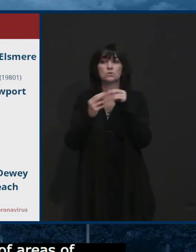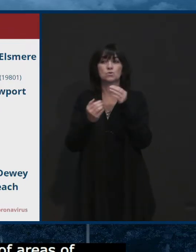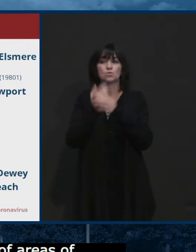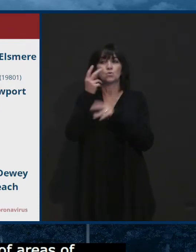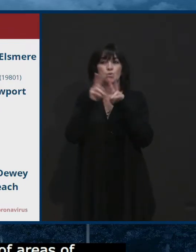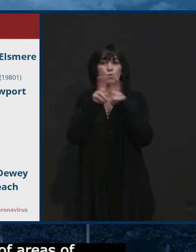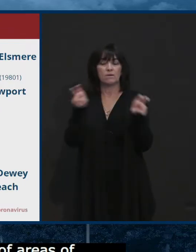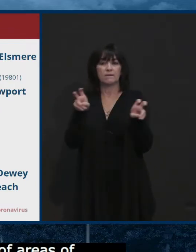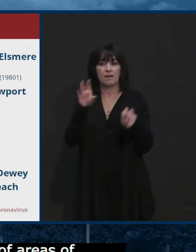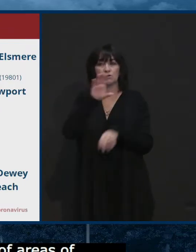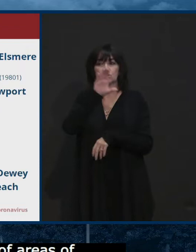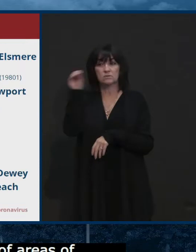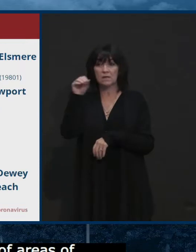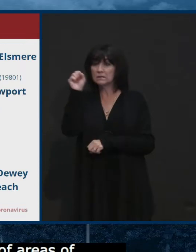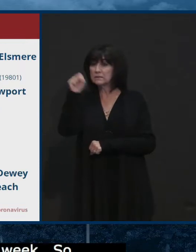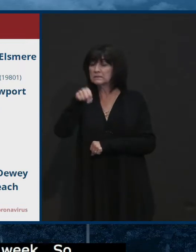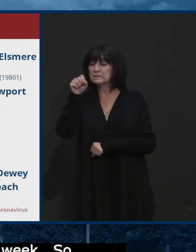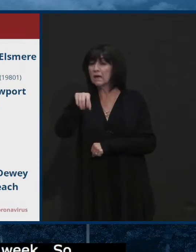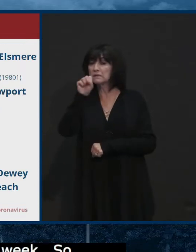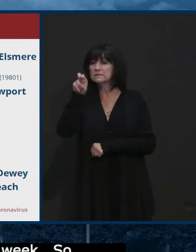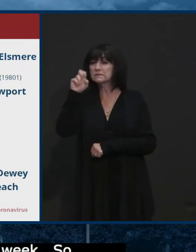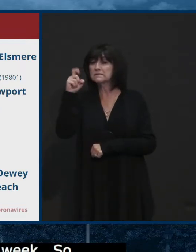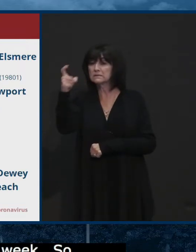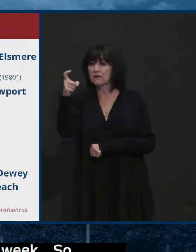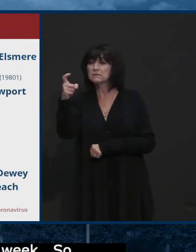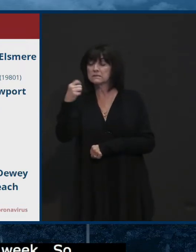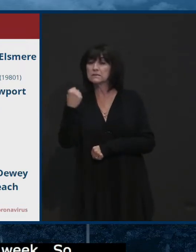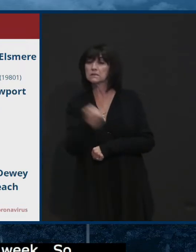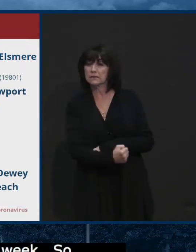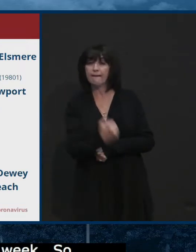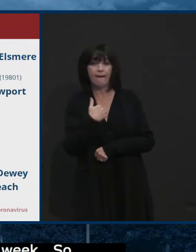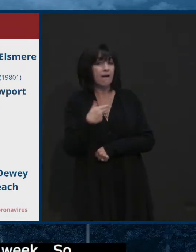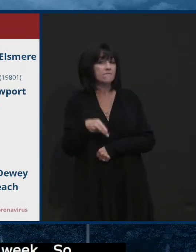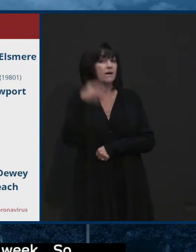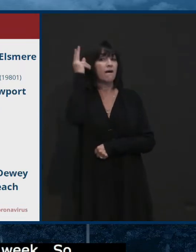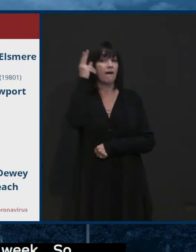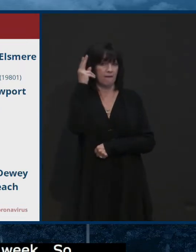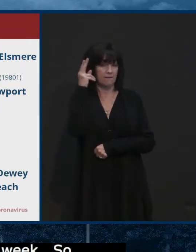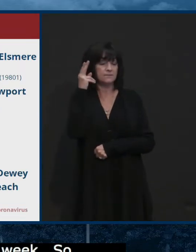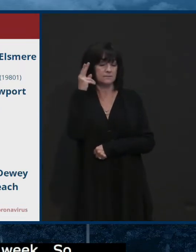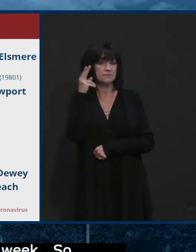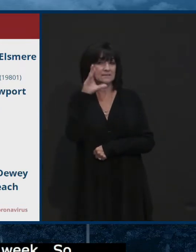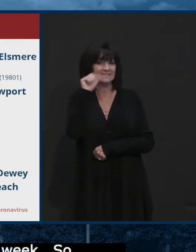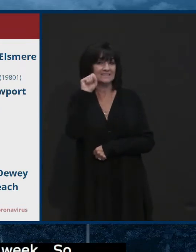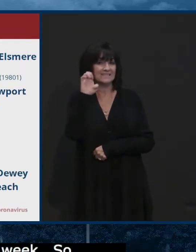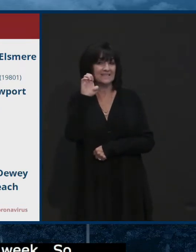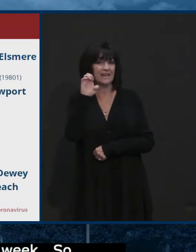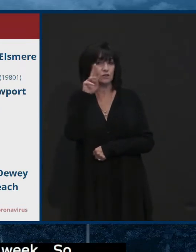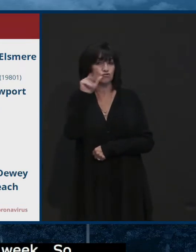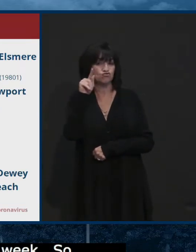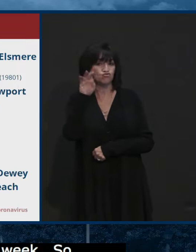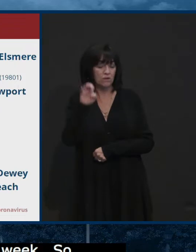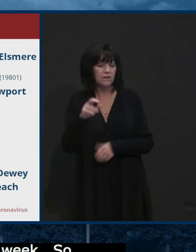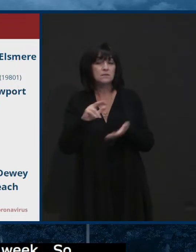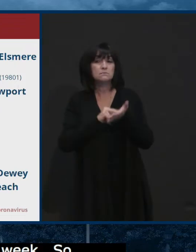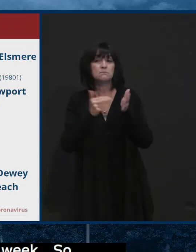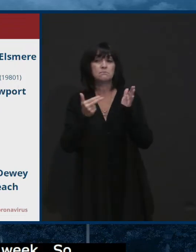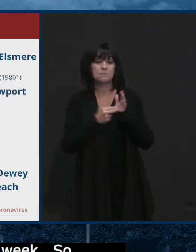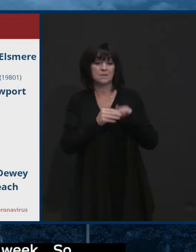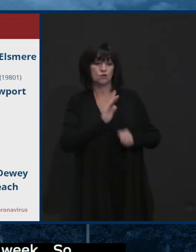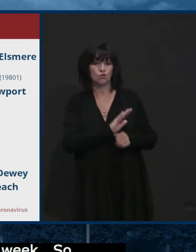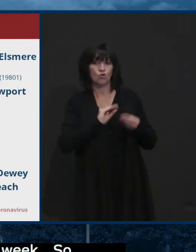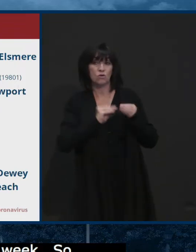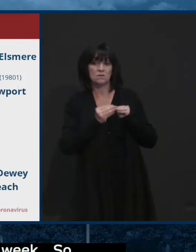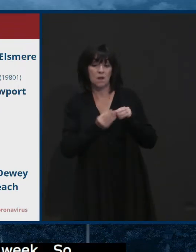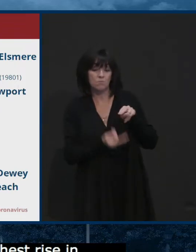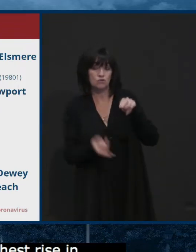while Sussex still has the highest case rates, the highest rise in cases and percent positives